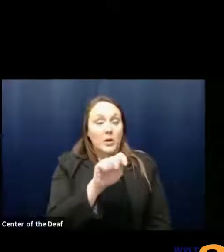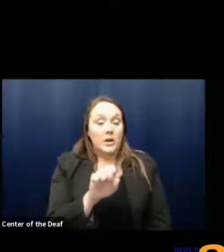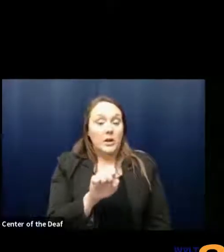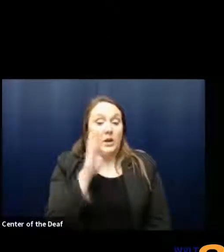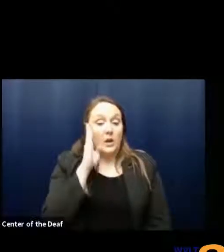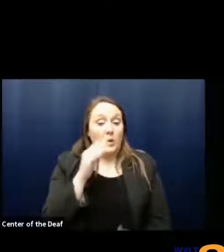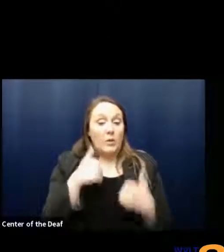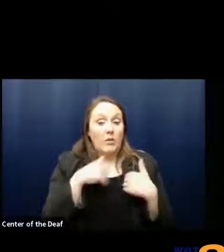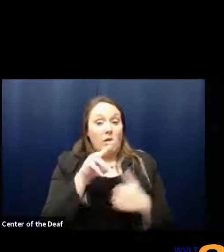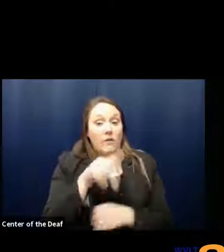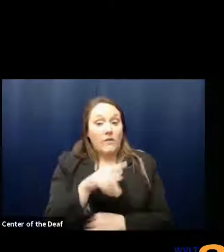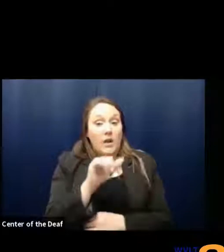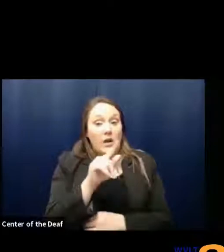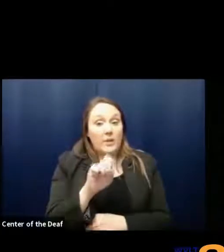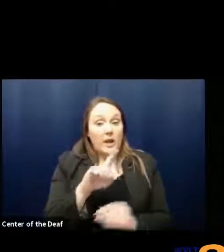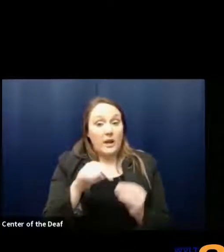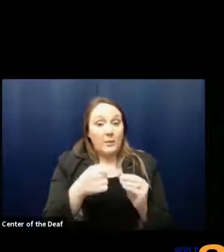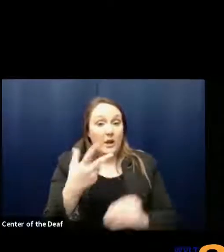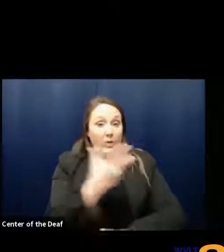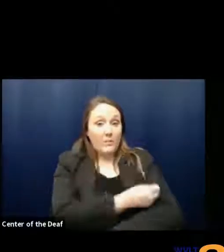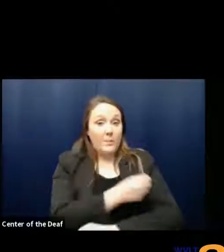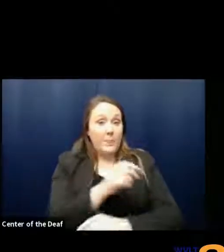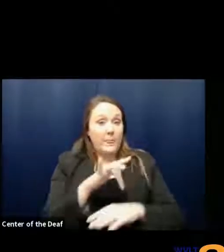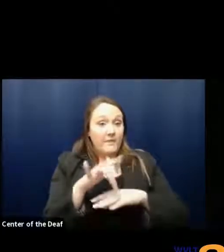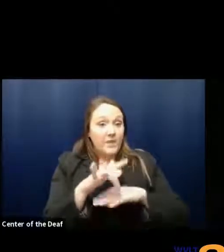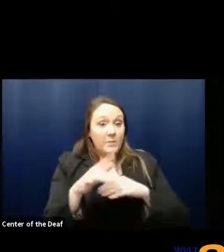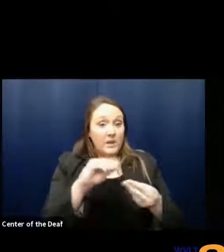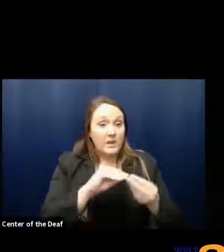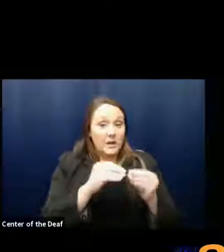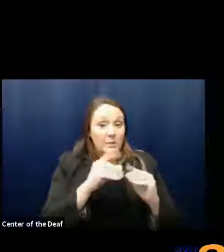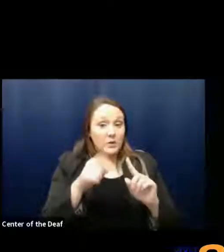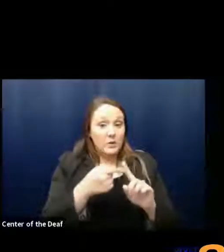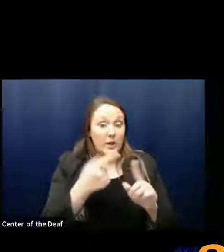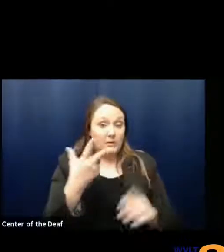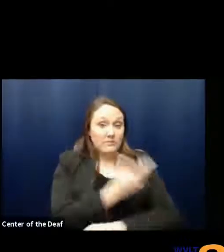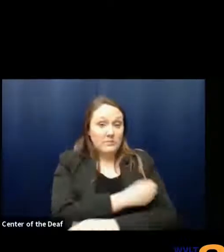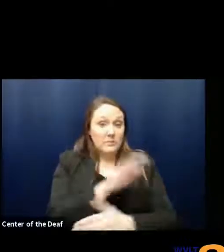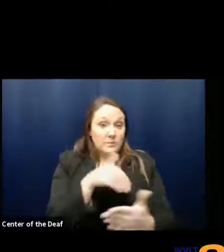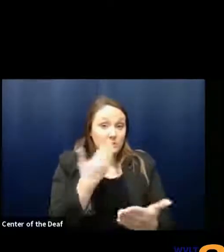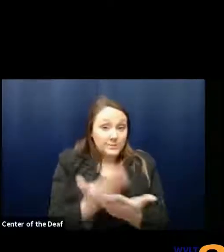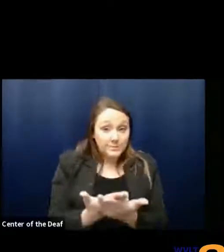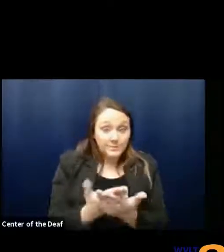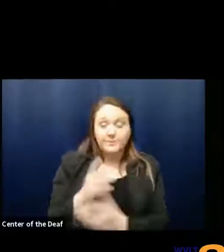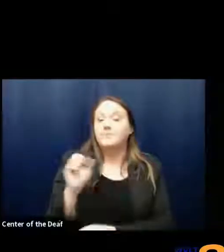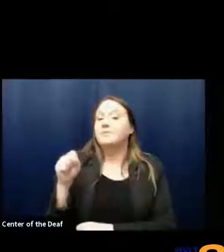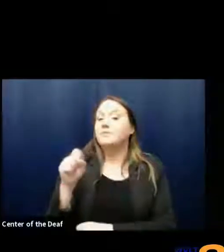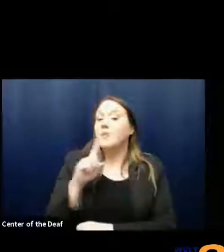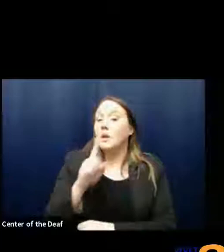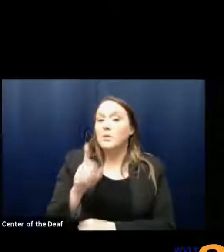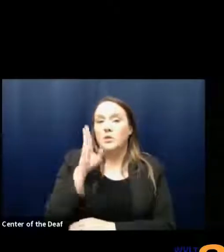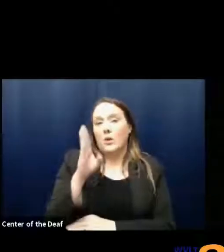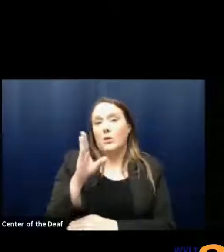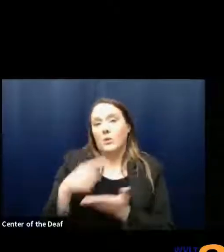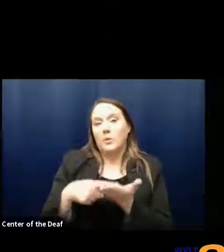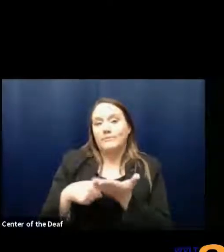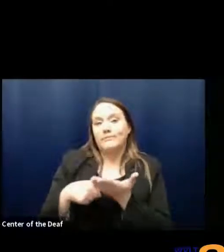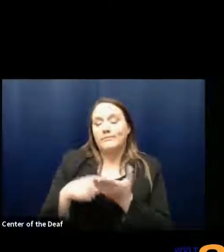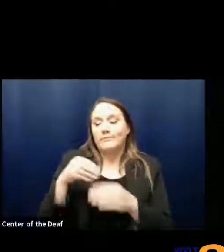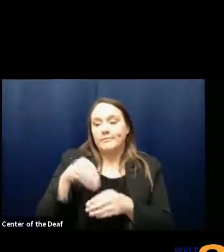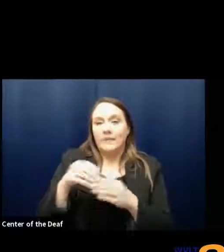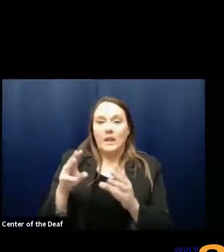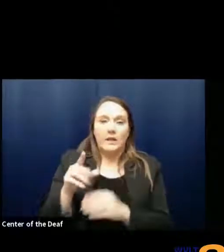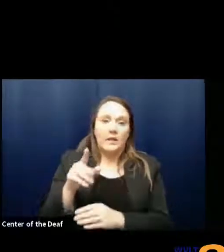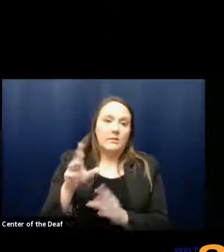updates about vaccine availability numbers once the shots start coming in? We're going to have to, I'm sure we will be talking about it in our media briefings. Like I